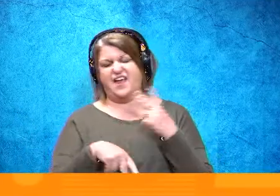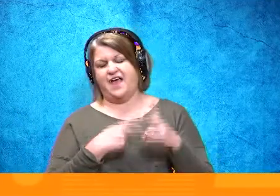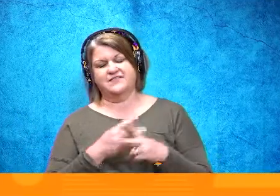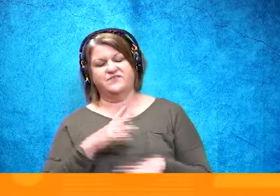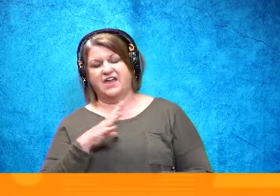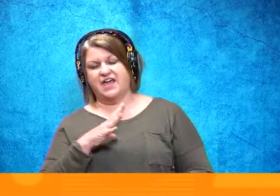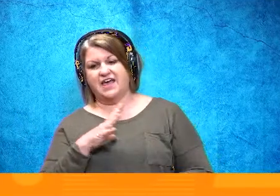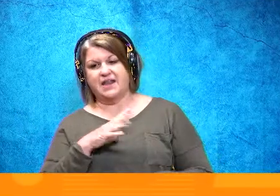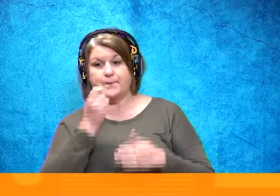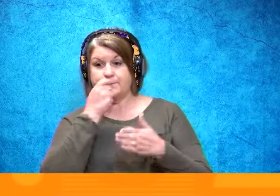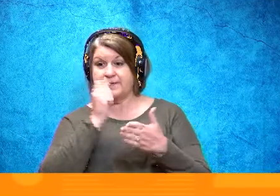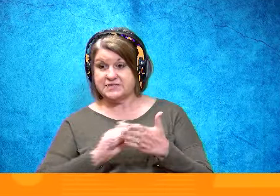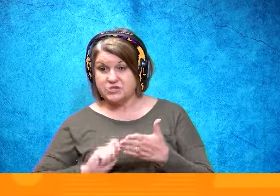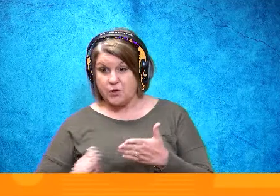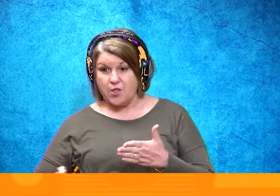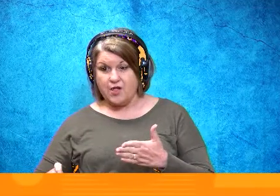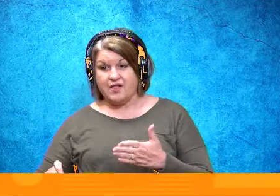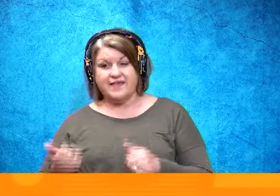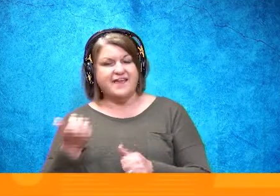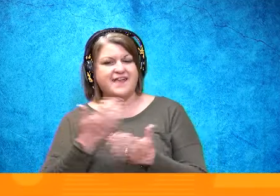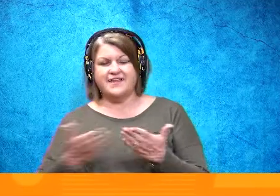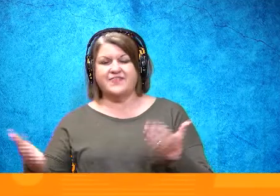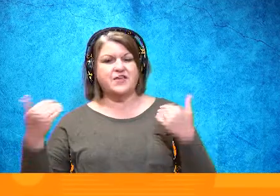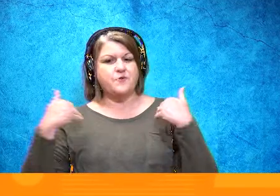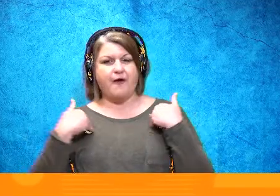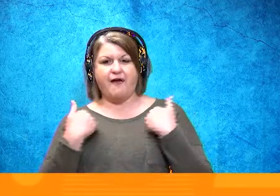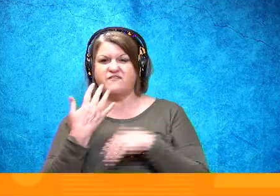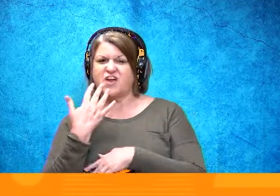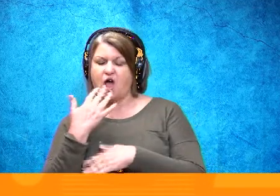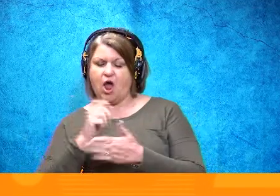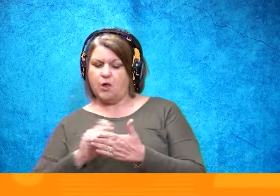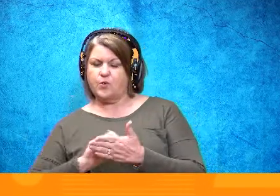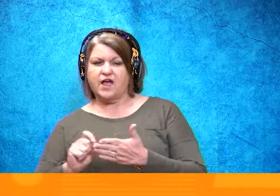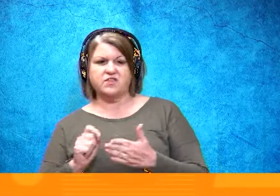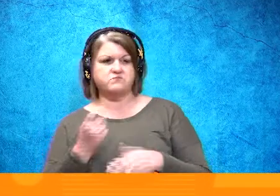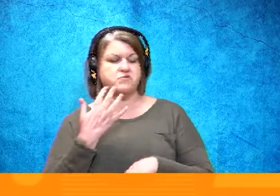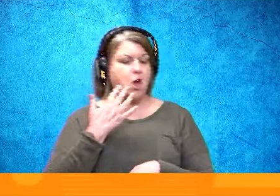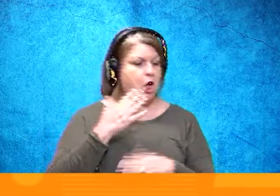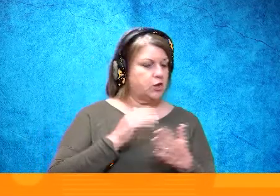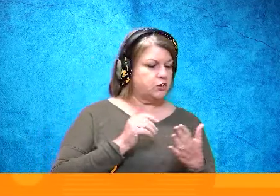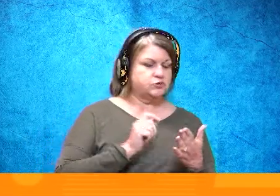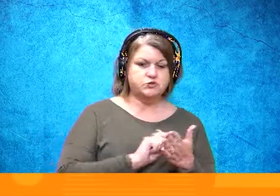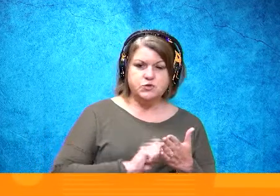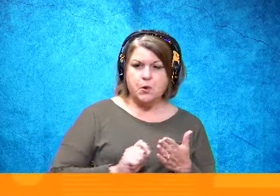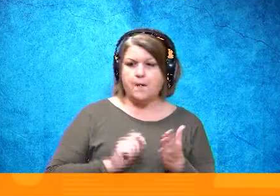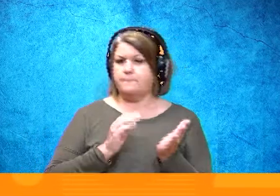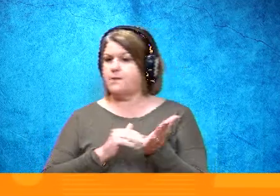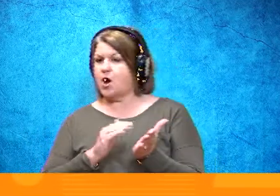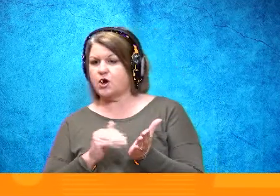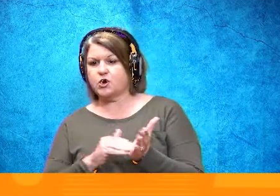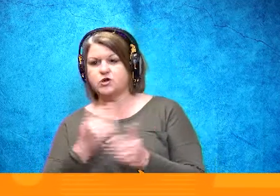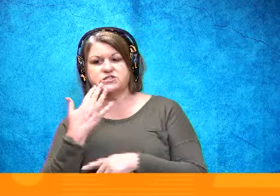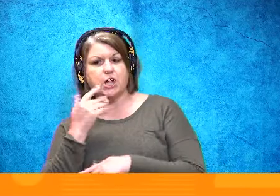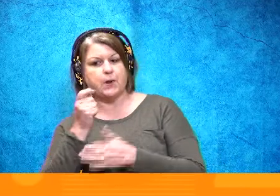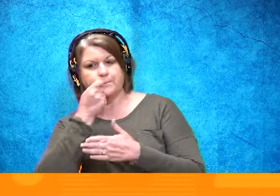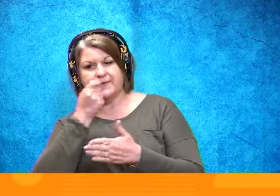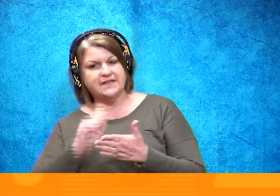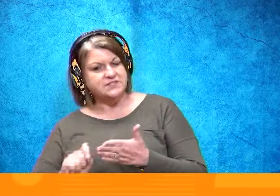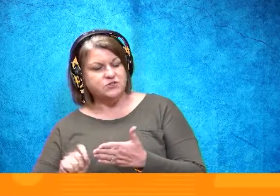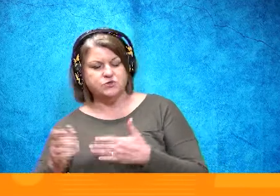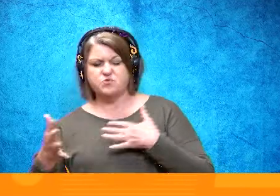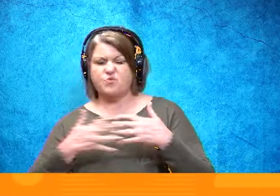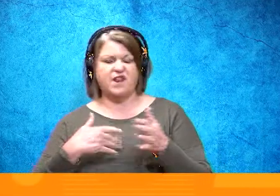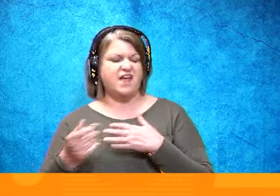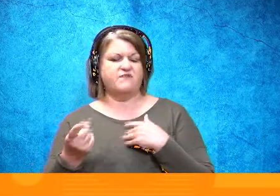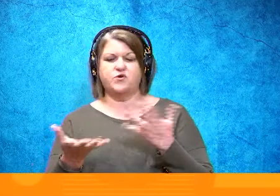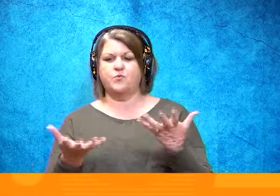Get a pencil. Get anything you have to color with. If you have crayons, colored pencils, markers, paint, whatever you want to